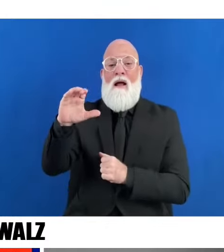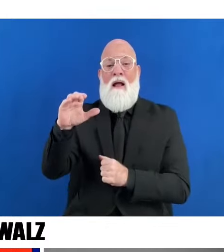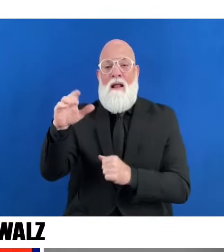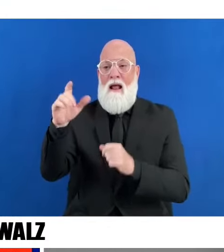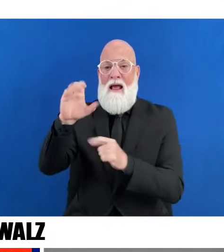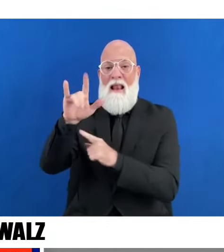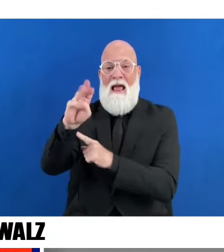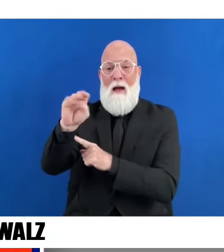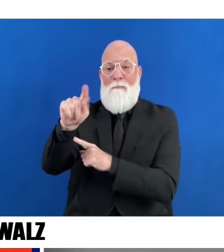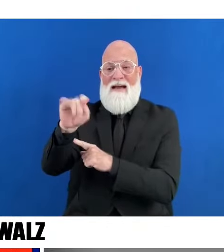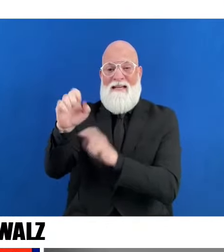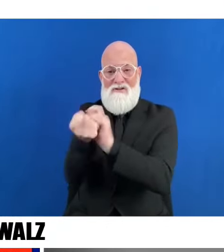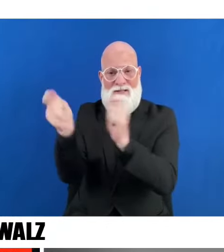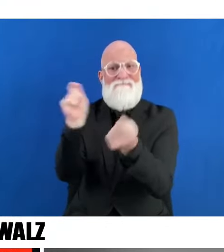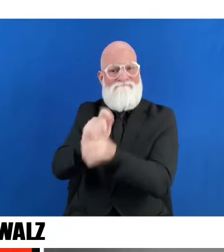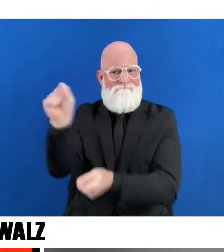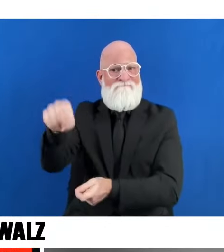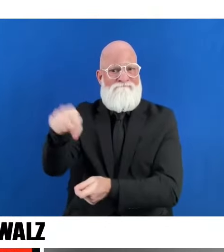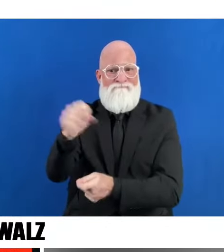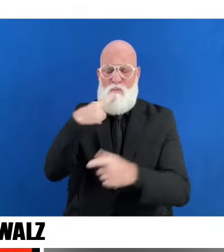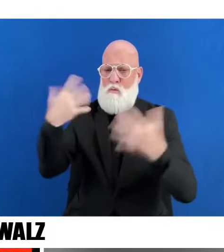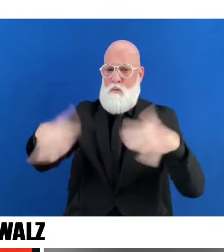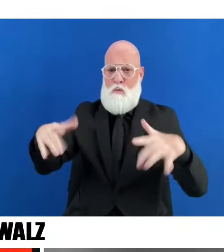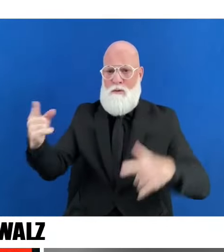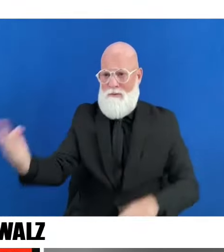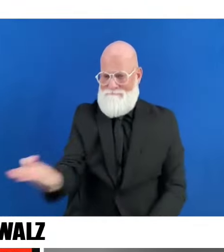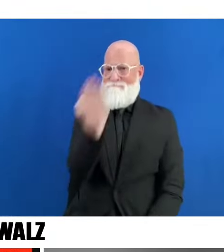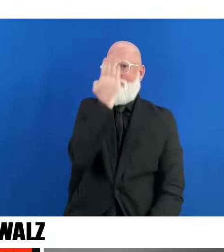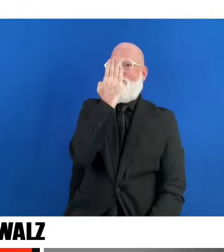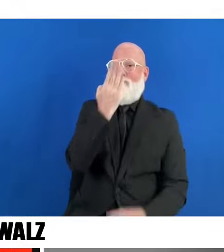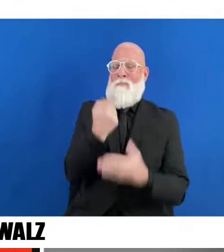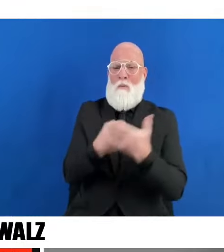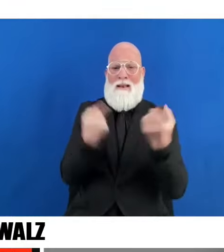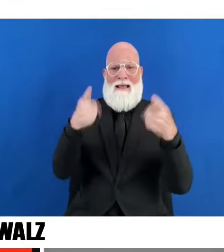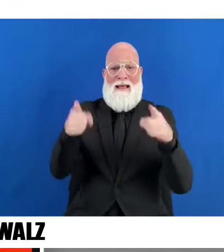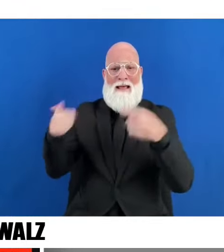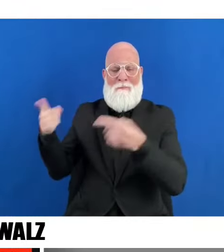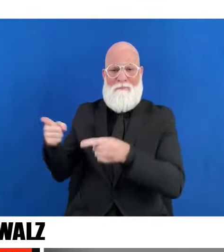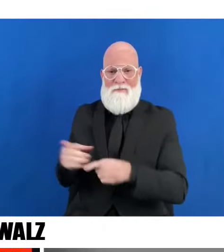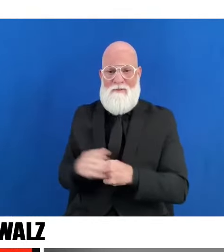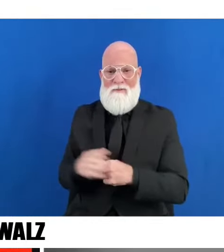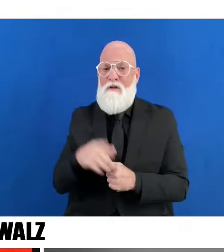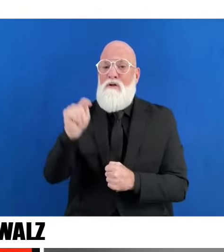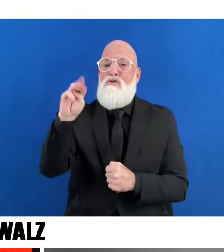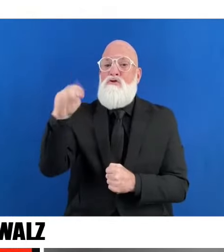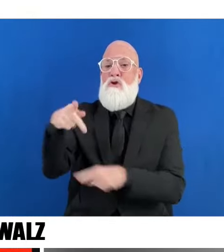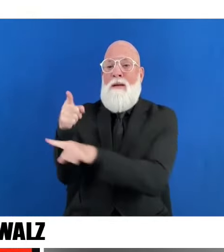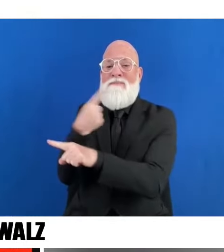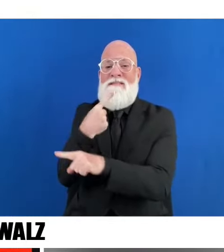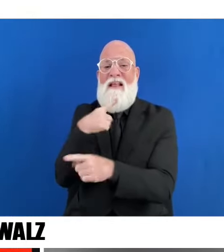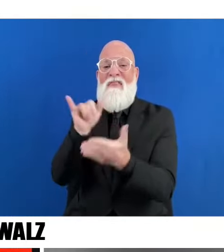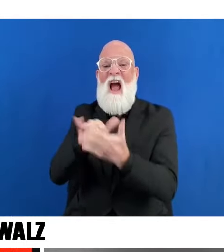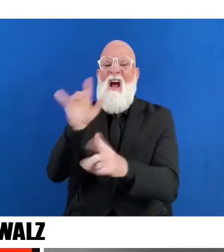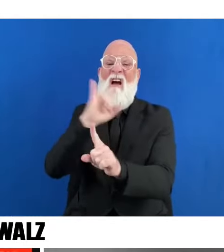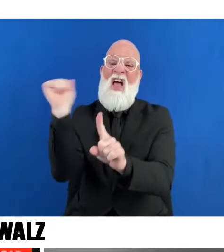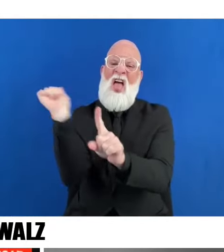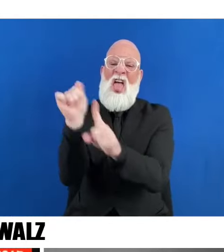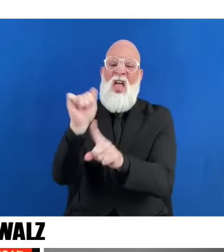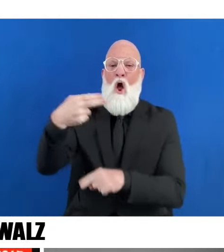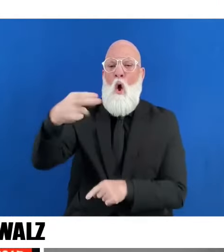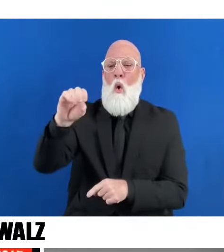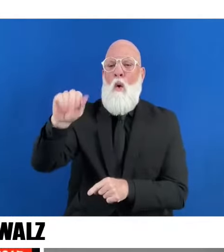seen. Senator Vance has said that there's a climate problem in the past. Donald Trump called it a hoax and then joked that these things would make more